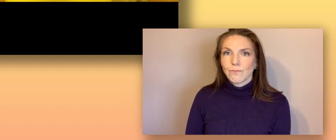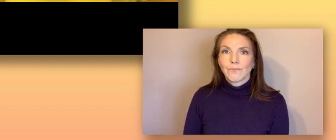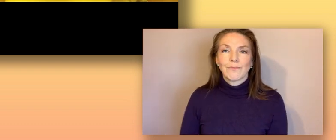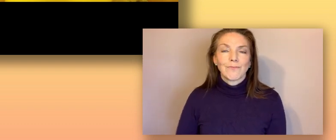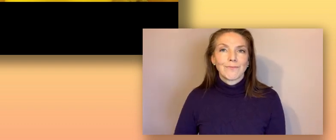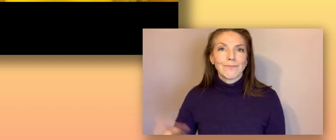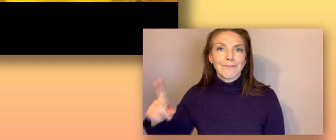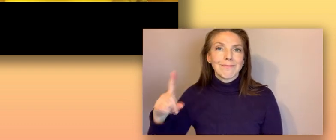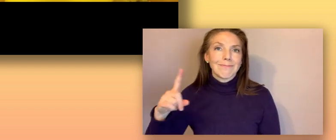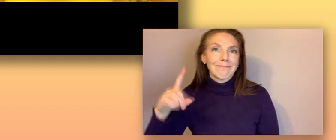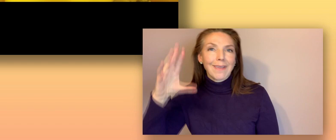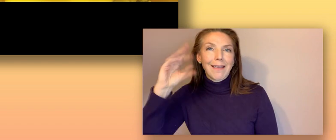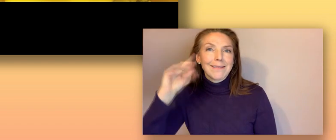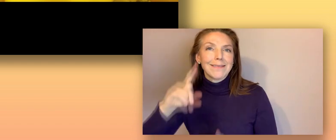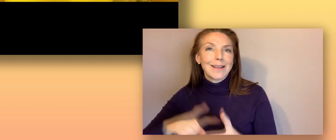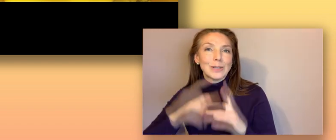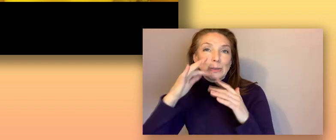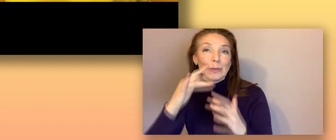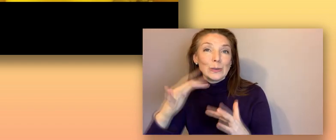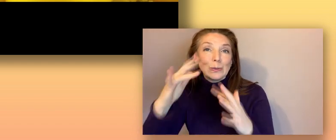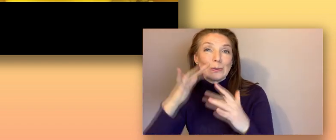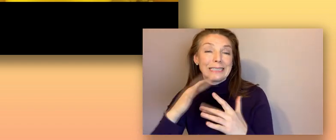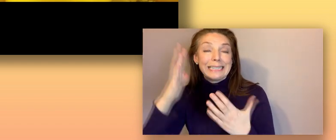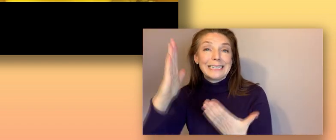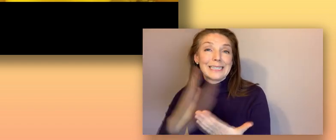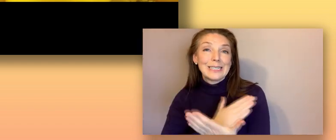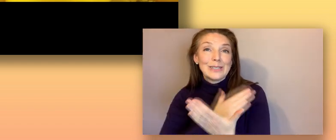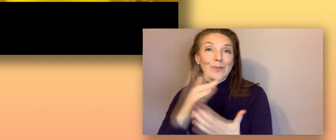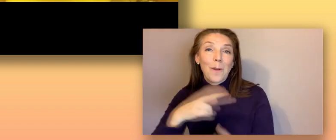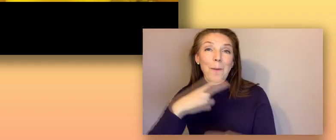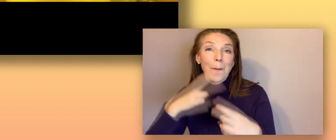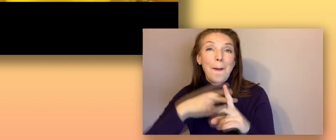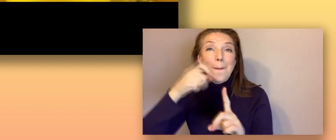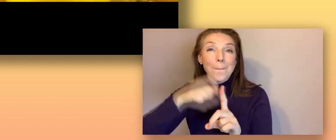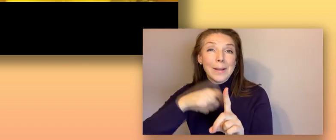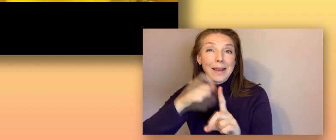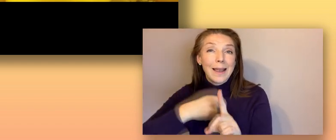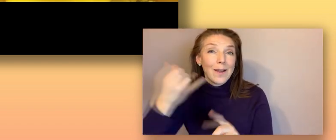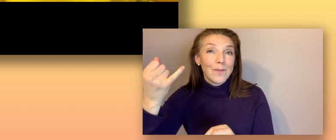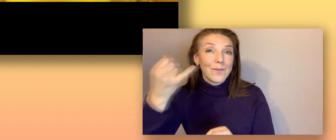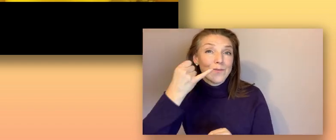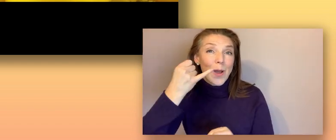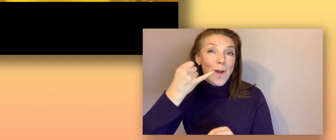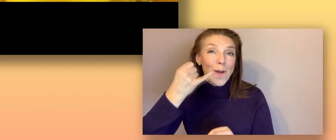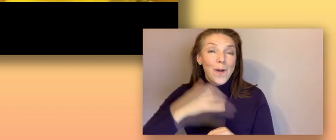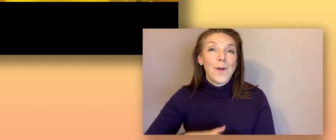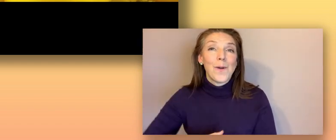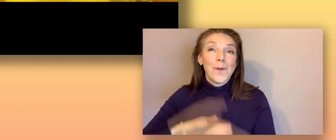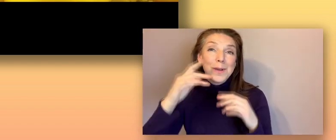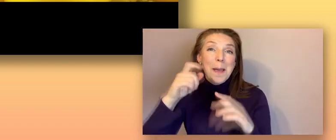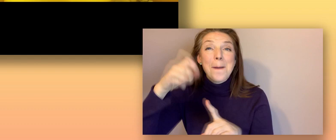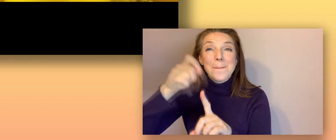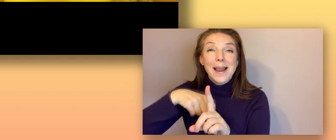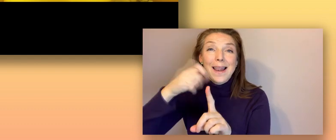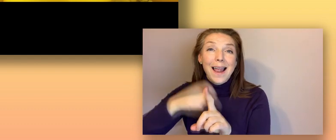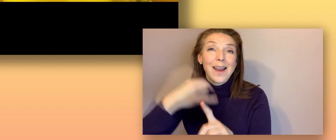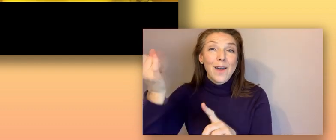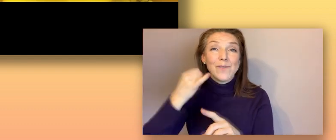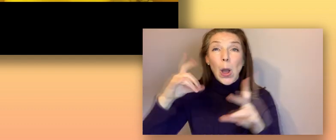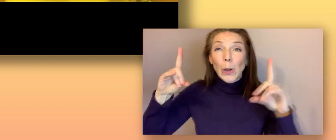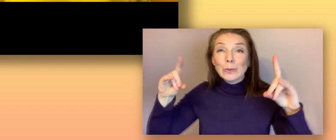Ring, ring, ring, ring, ring, ring, ring. Banana phone. Doot,